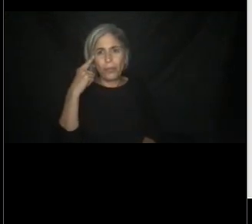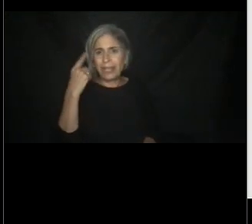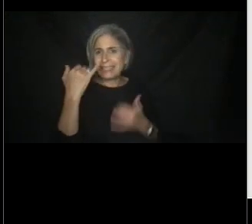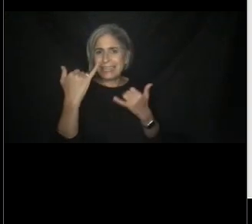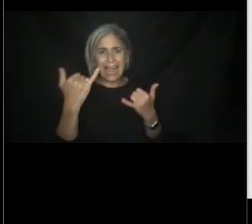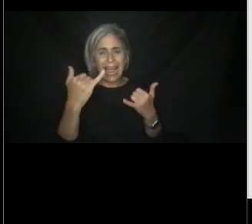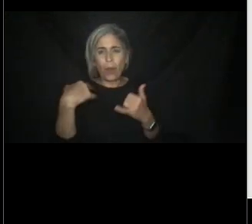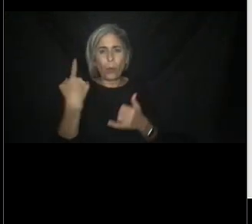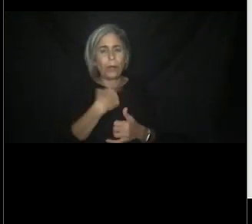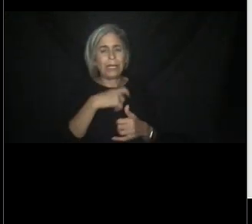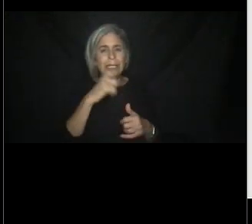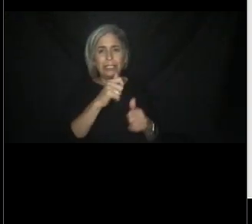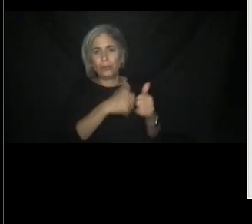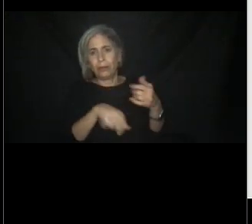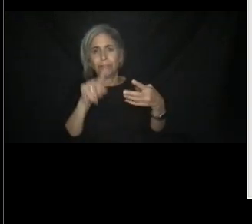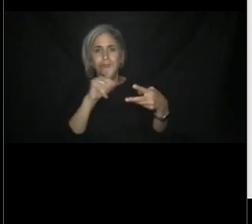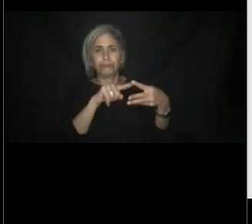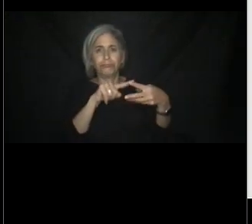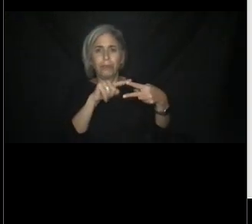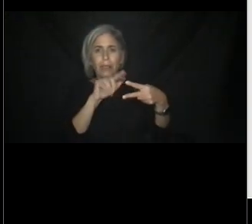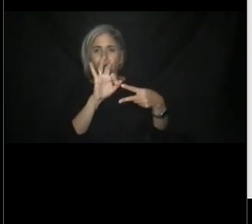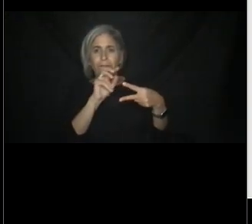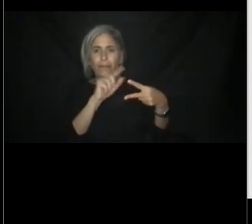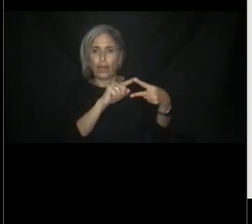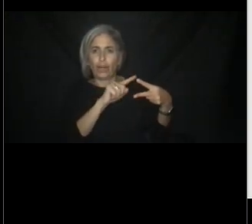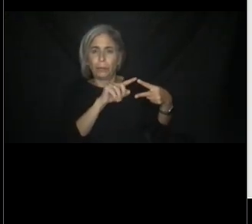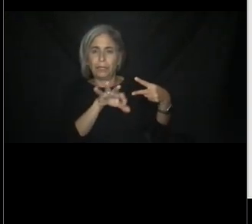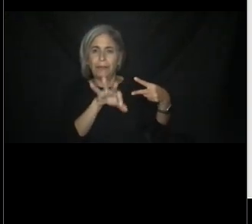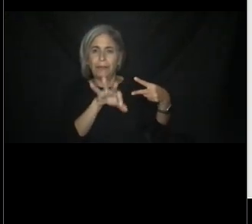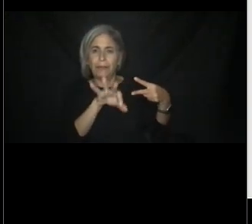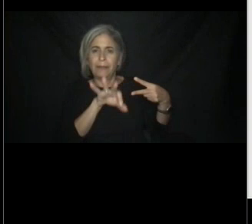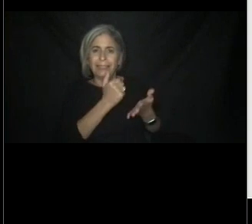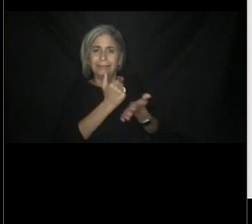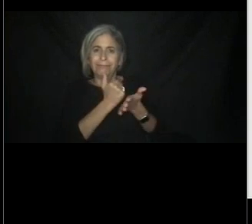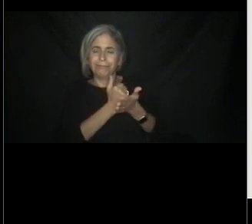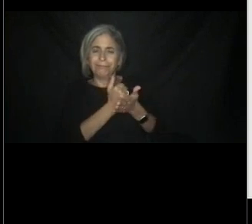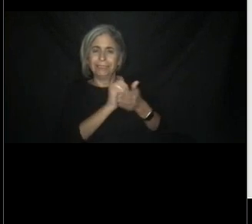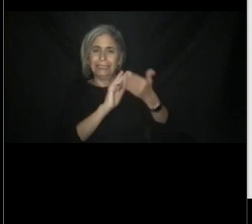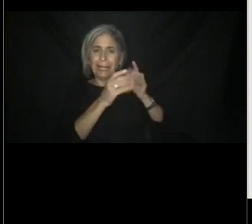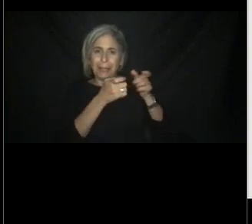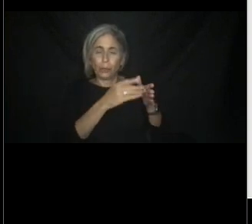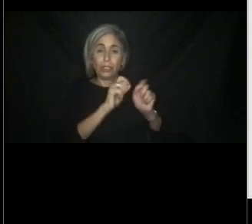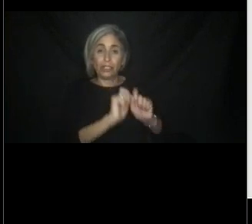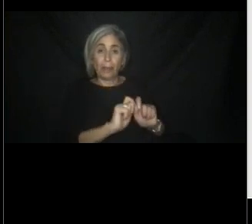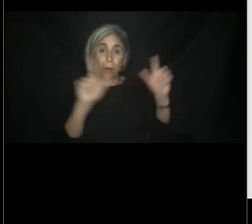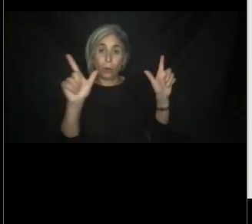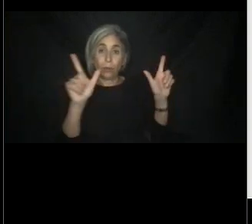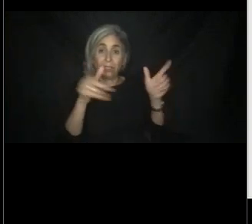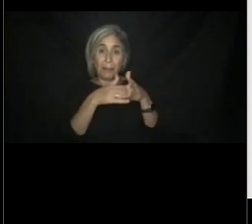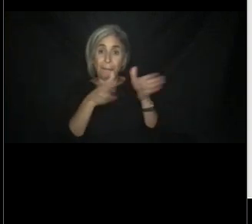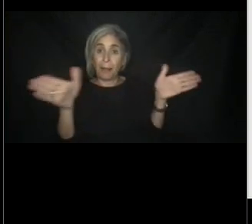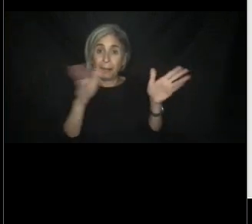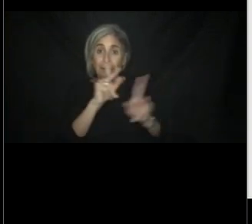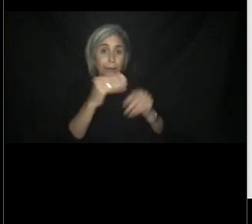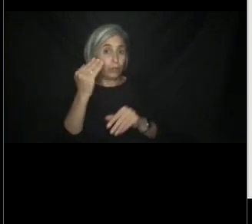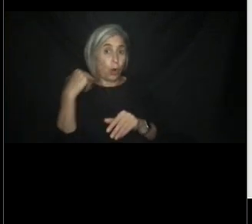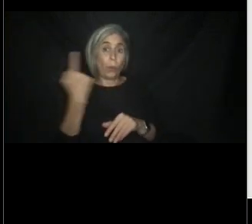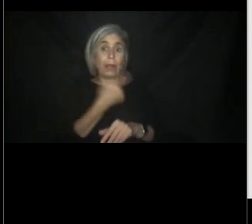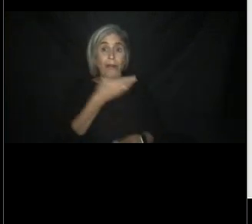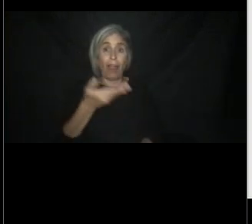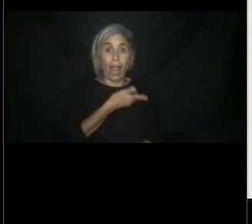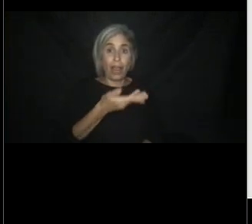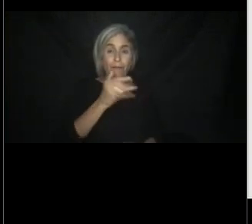need an executive firm to help us find our city manager. I think that we should post this publicly to let people know that we are hiring for